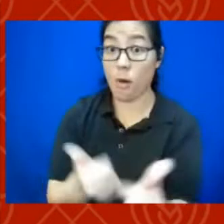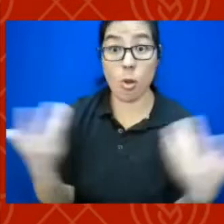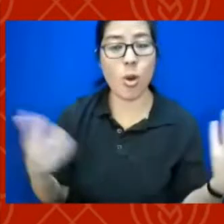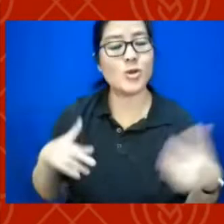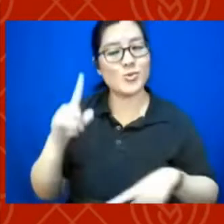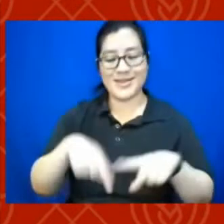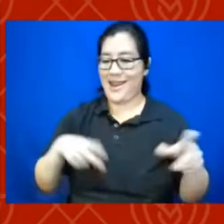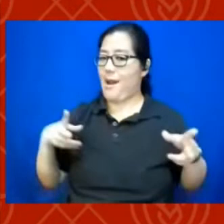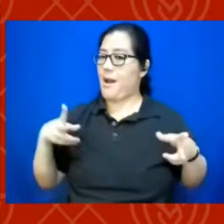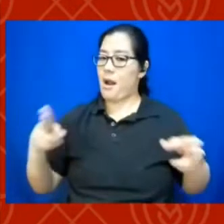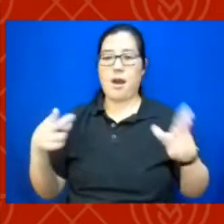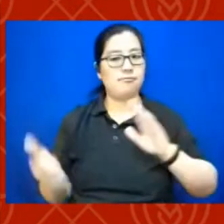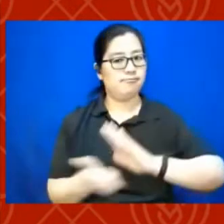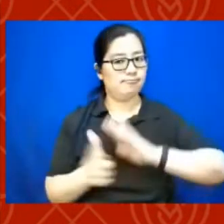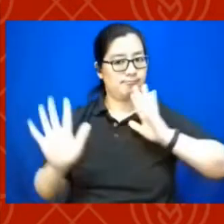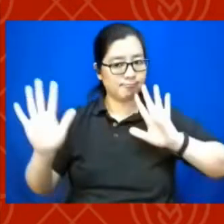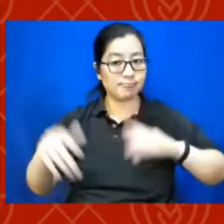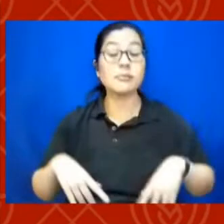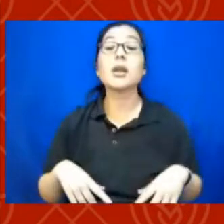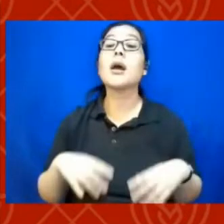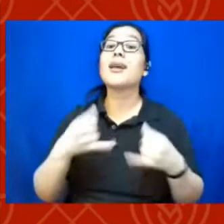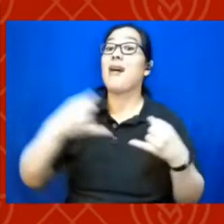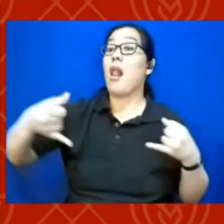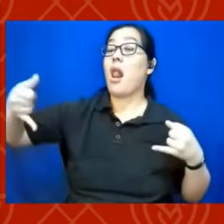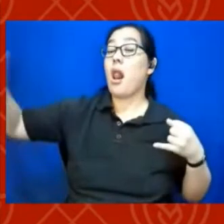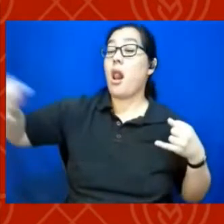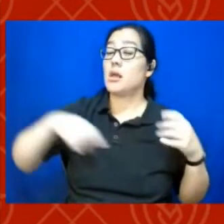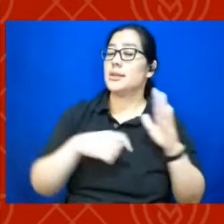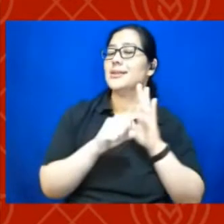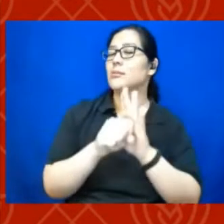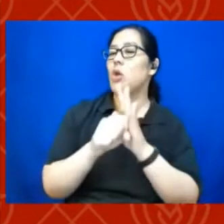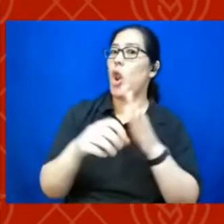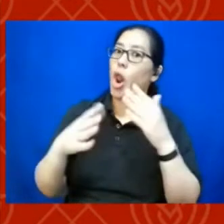are supposed to symbolize a long and healthy lifespan.